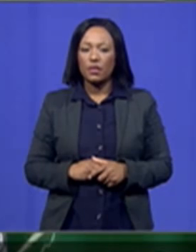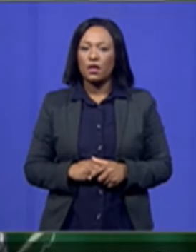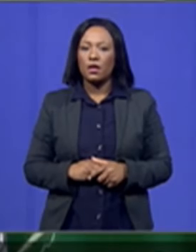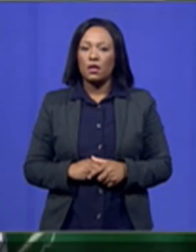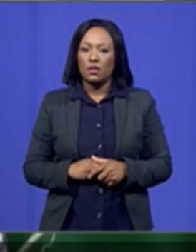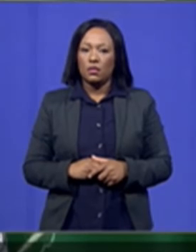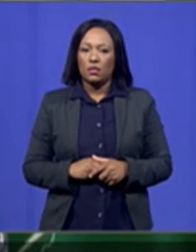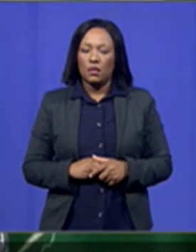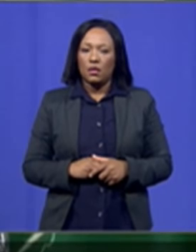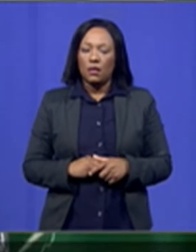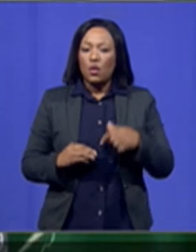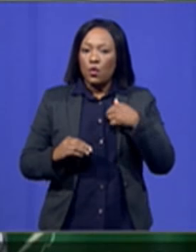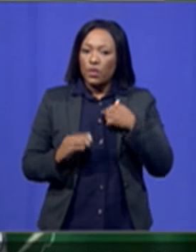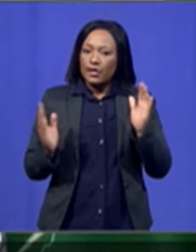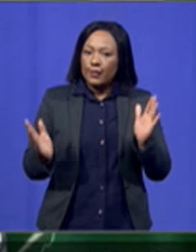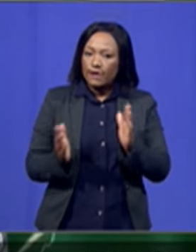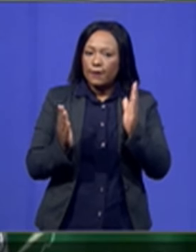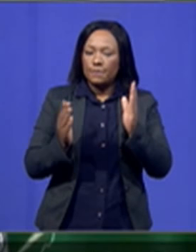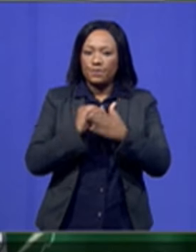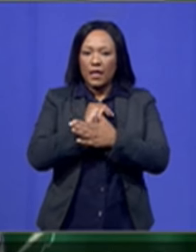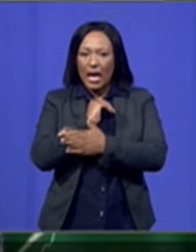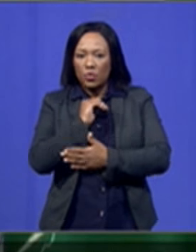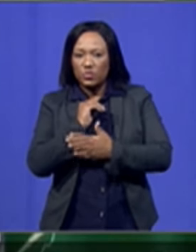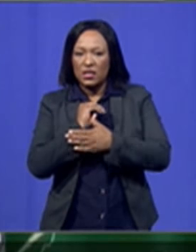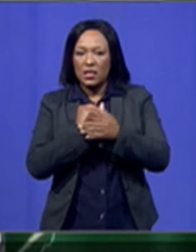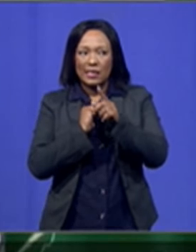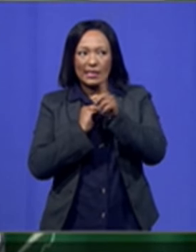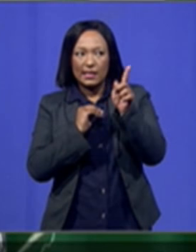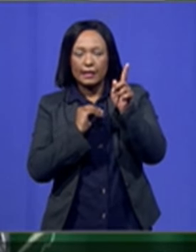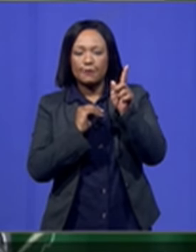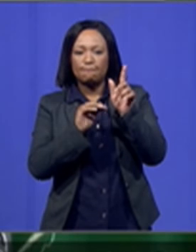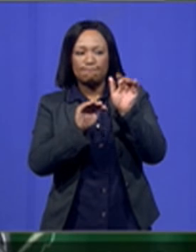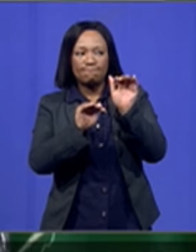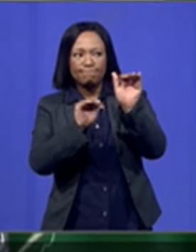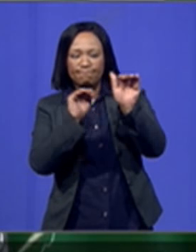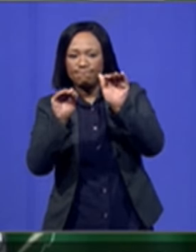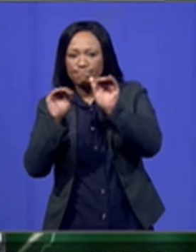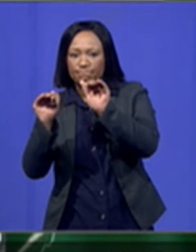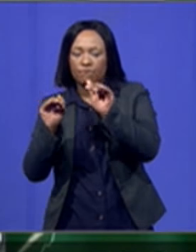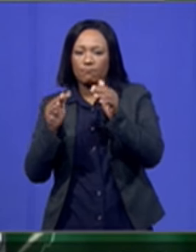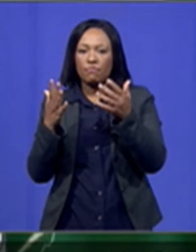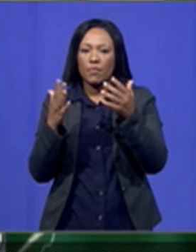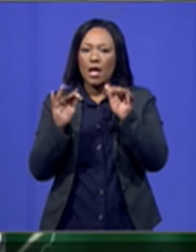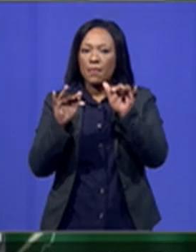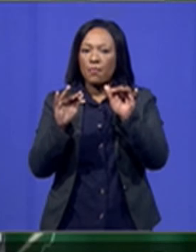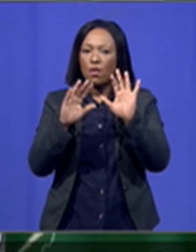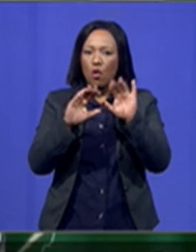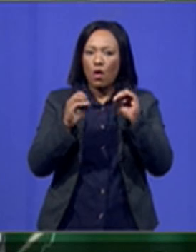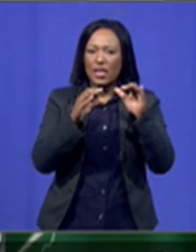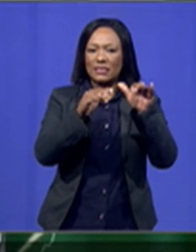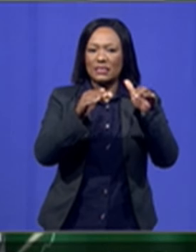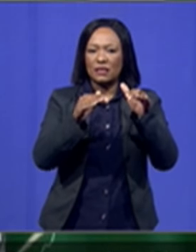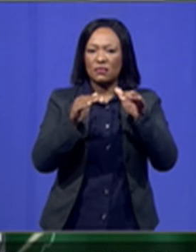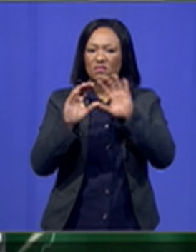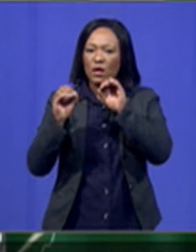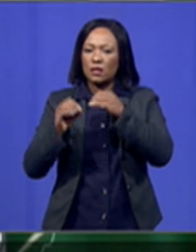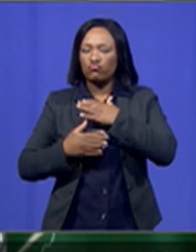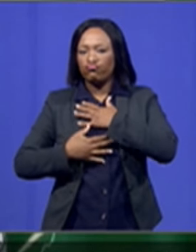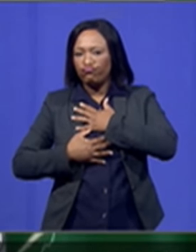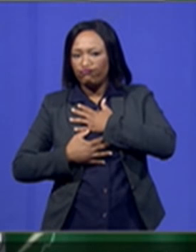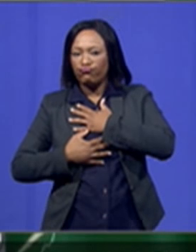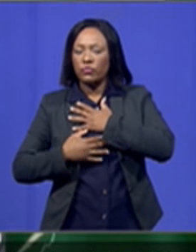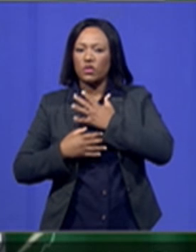states, African financial institutions, philanthropy and African private sector